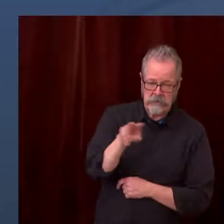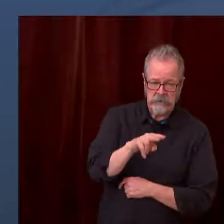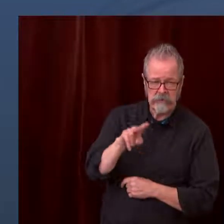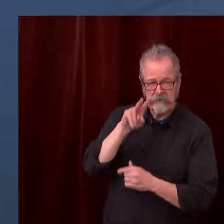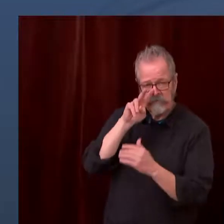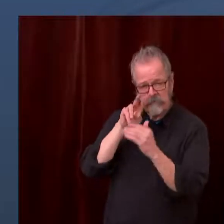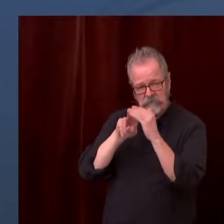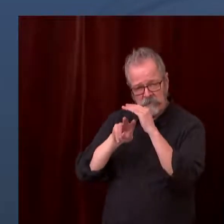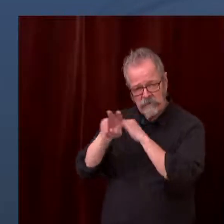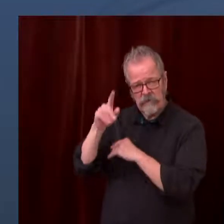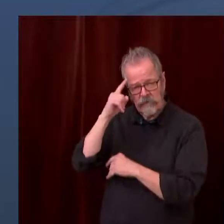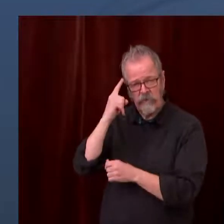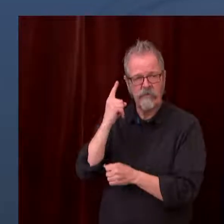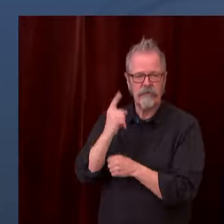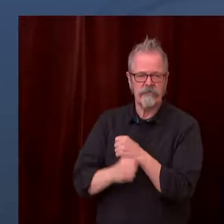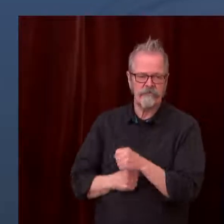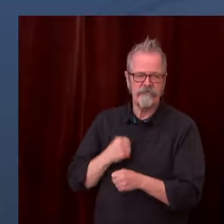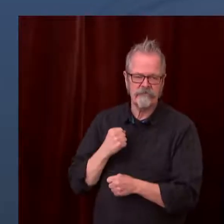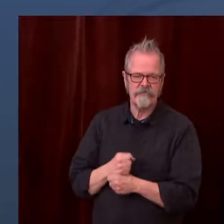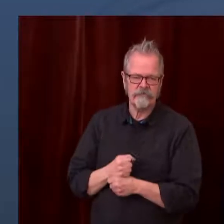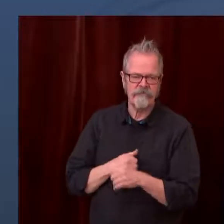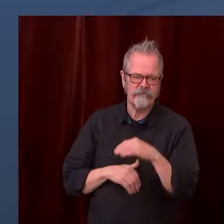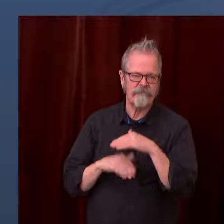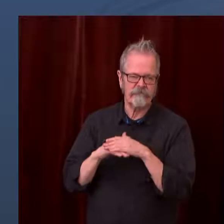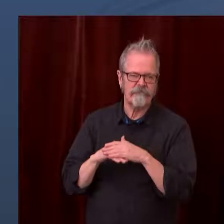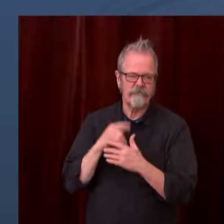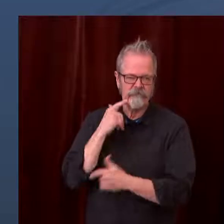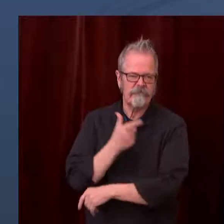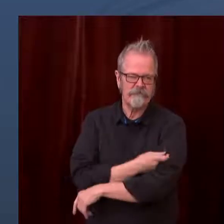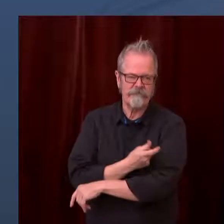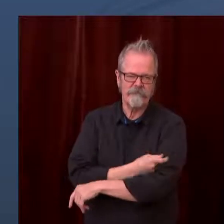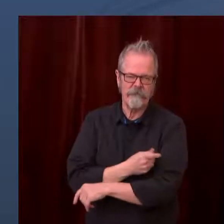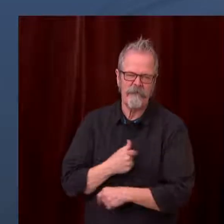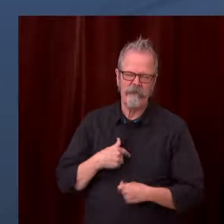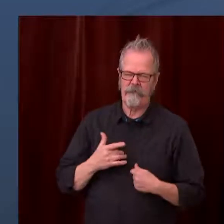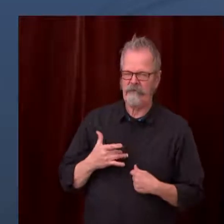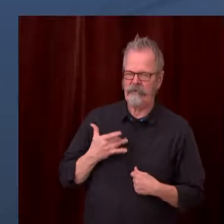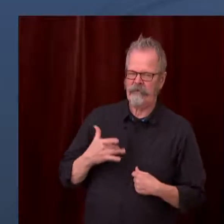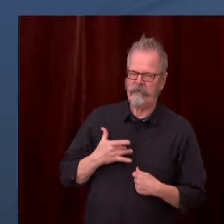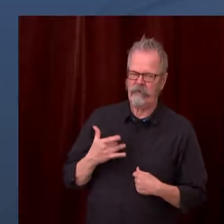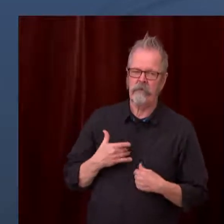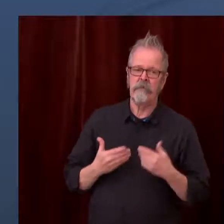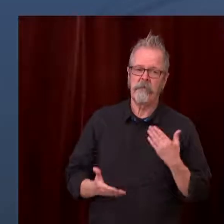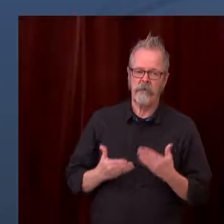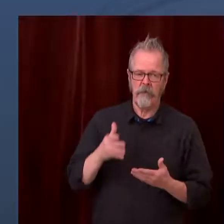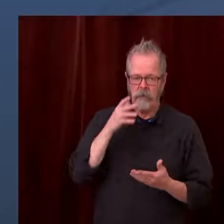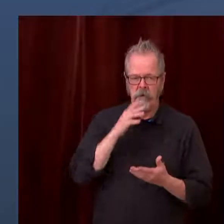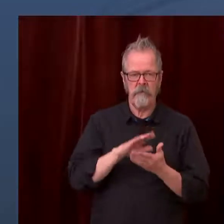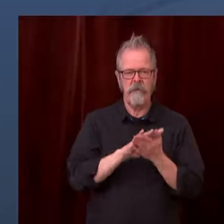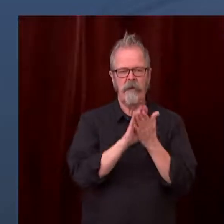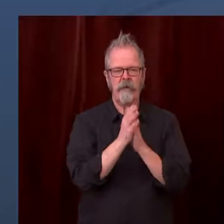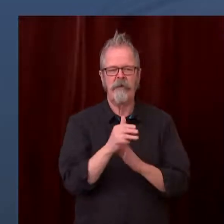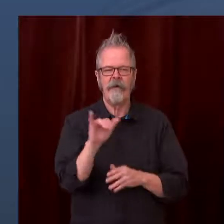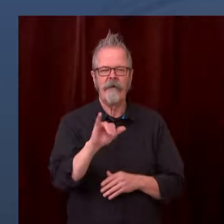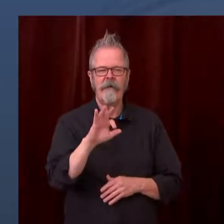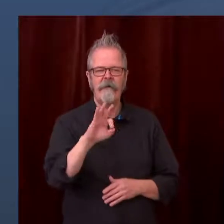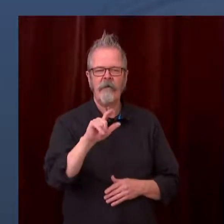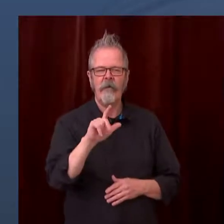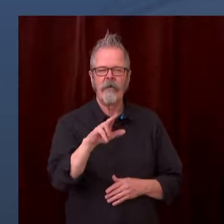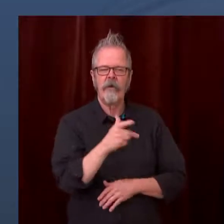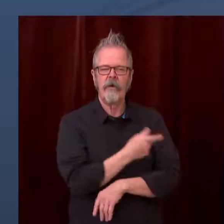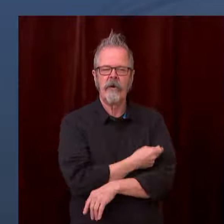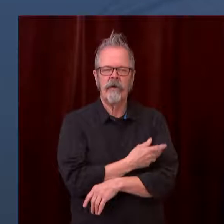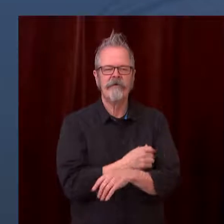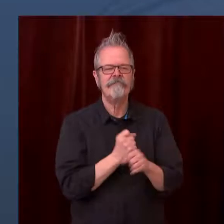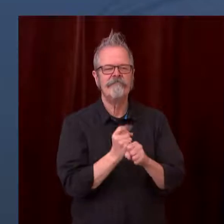what people are thinking, that, you know, behind the scenes, that if we continue to be able to protect people in this next, where